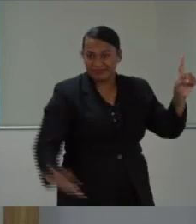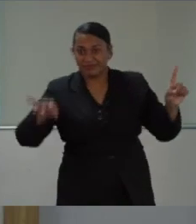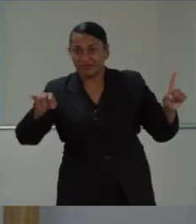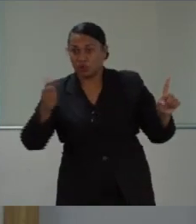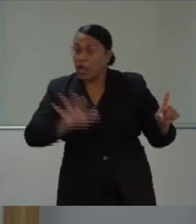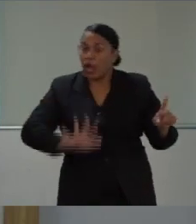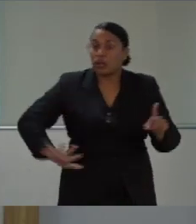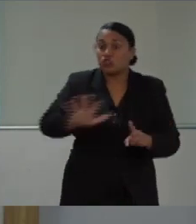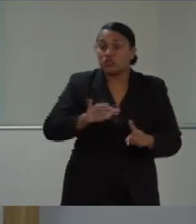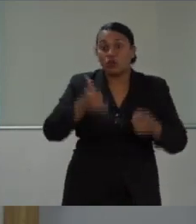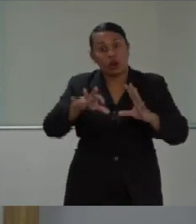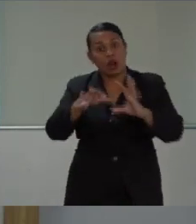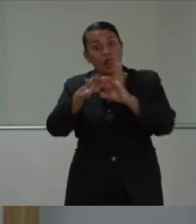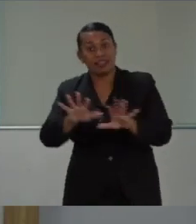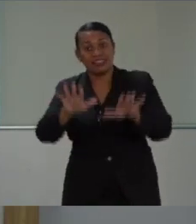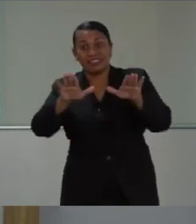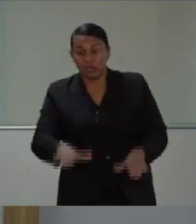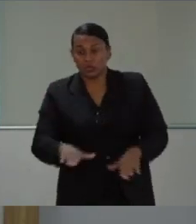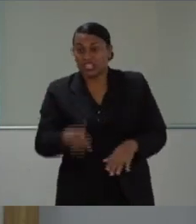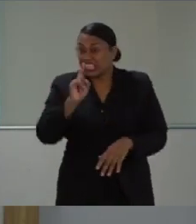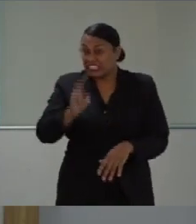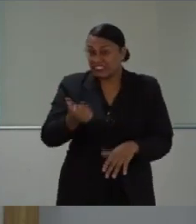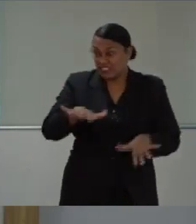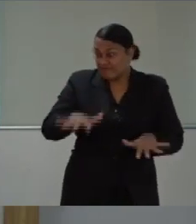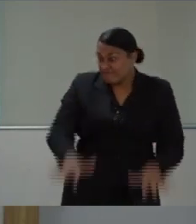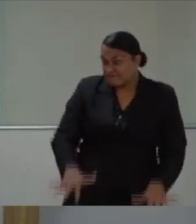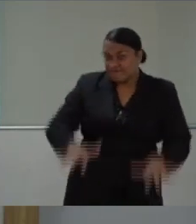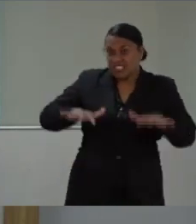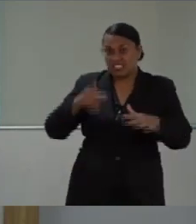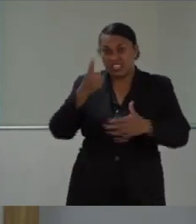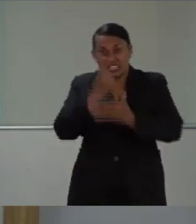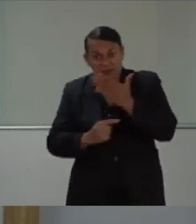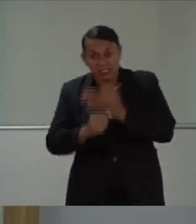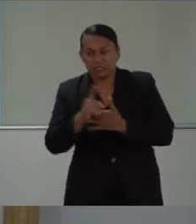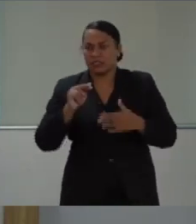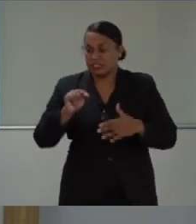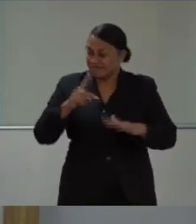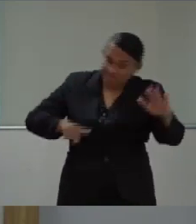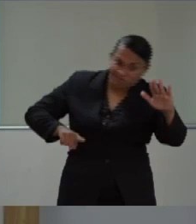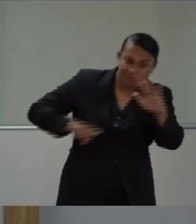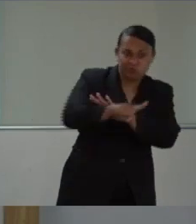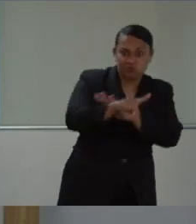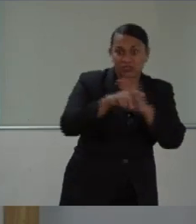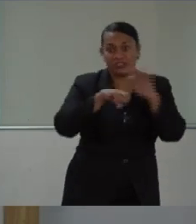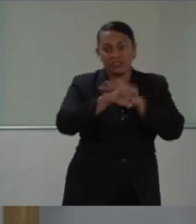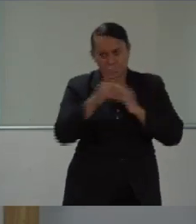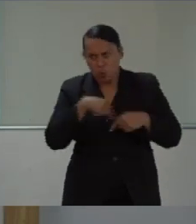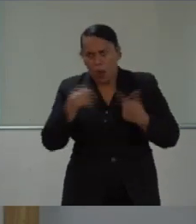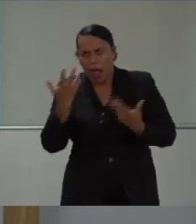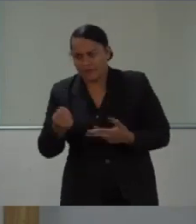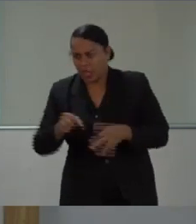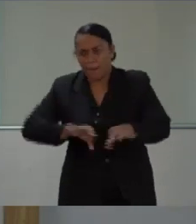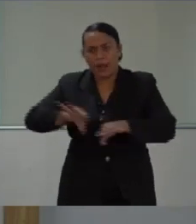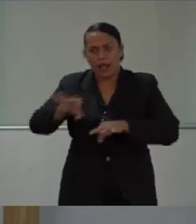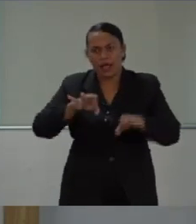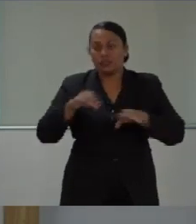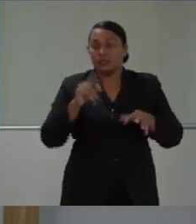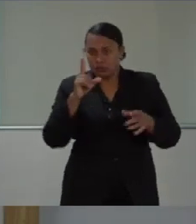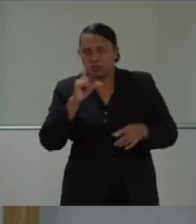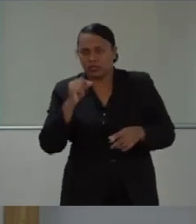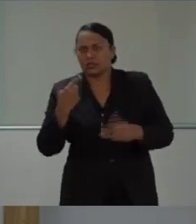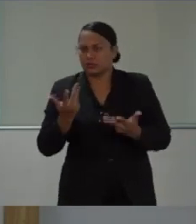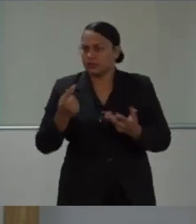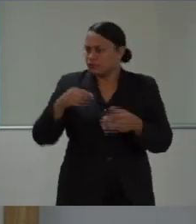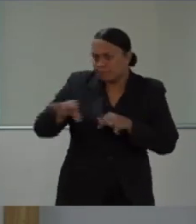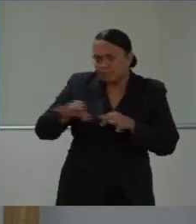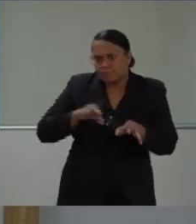lockdown see serious flooding and need to be evacuated, we have contingency plans in place to prevent any mixing between